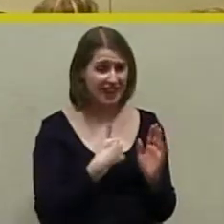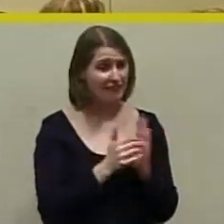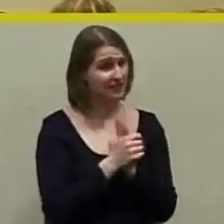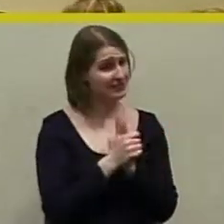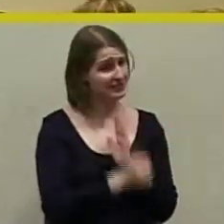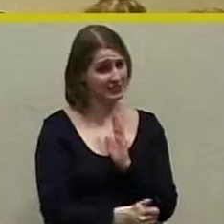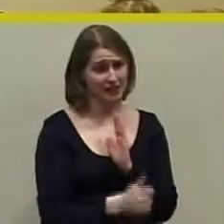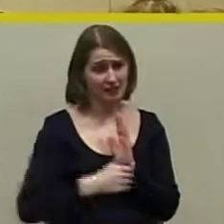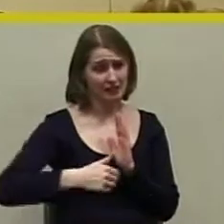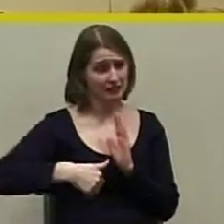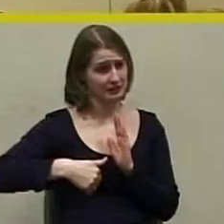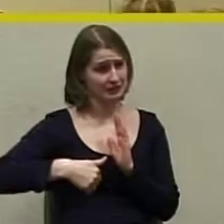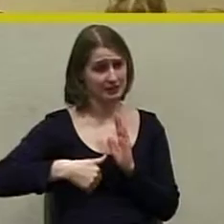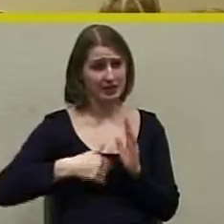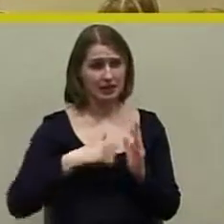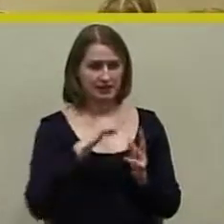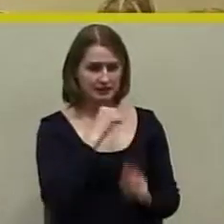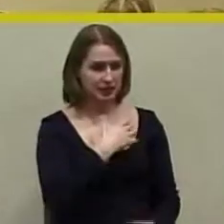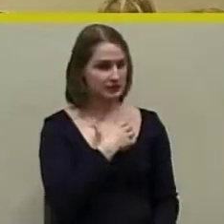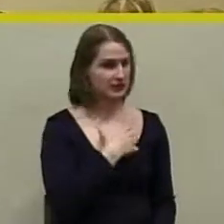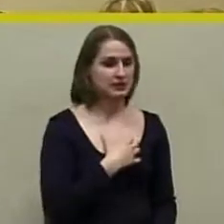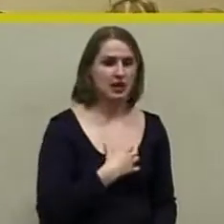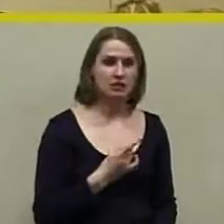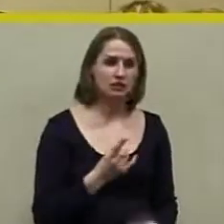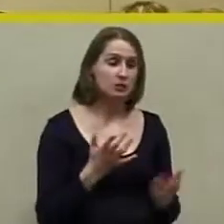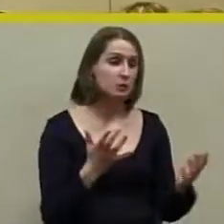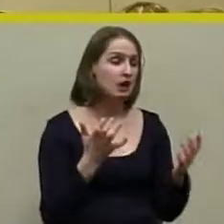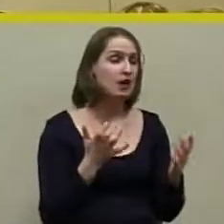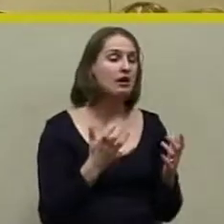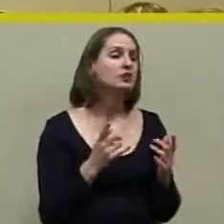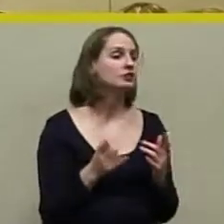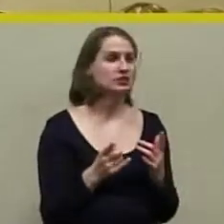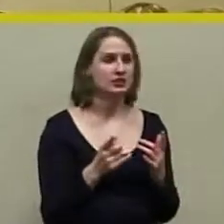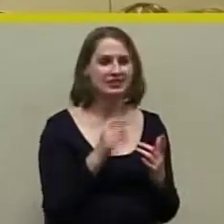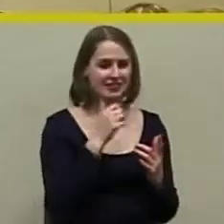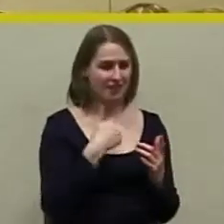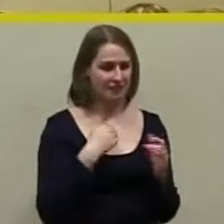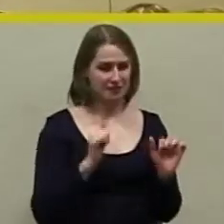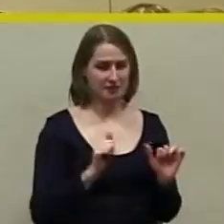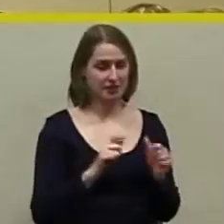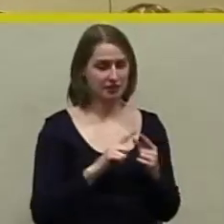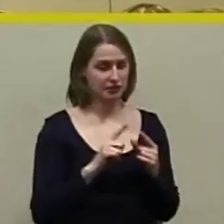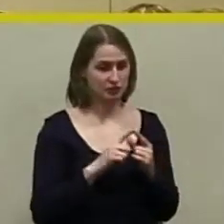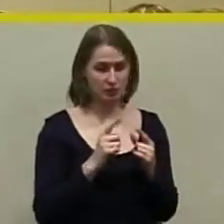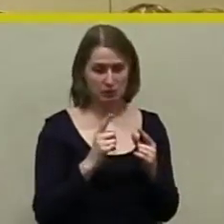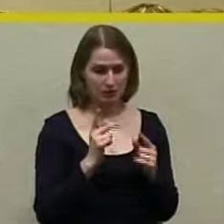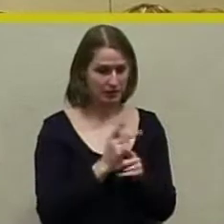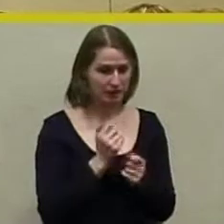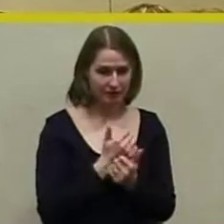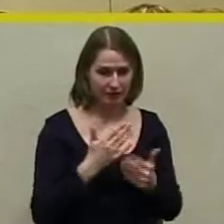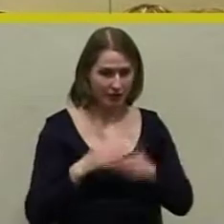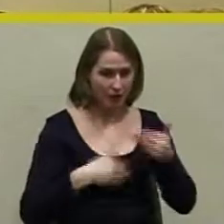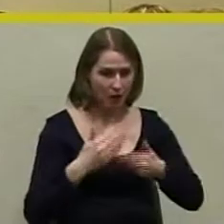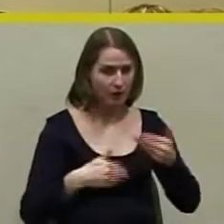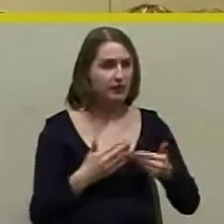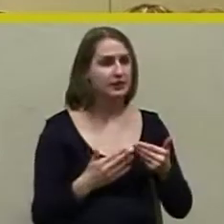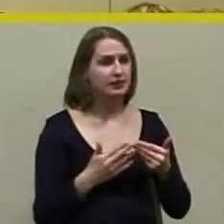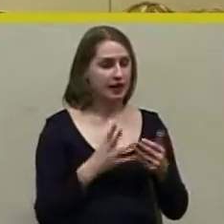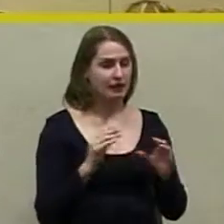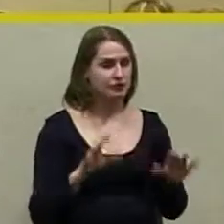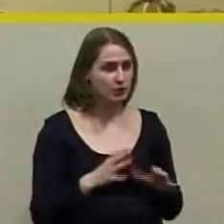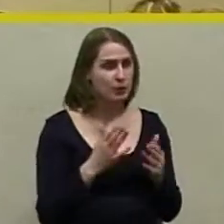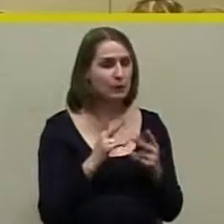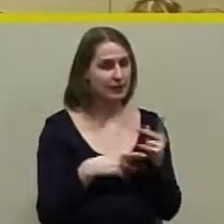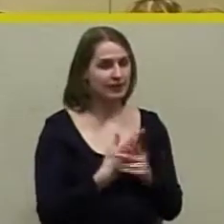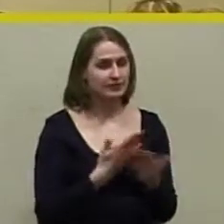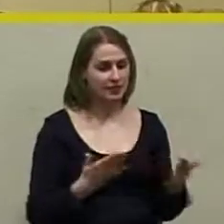set. It's not desire that's the problem. She doesn't have the ability to keep all the balls in the air to do the kinds of things that's going to